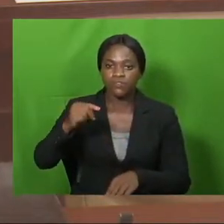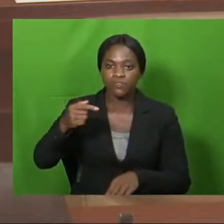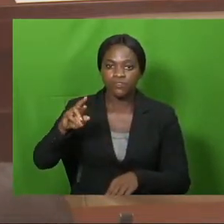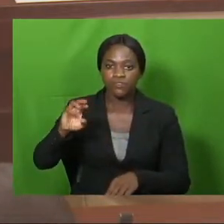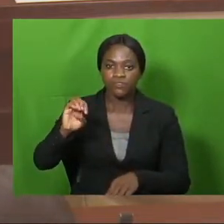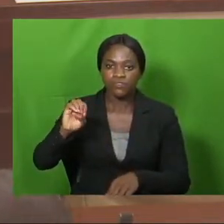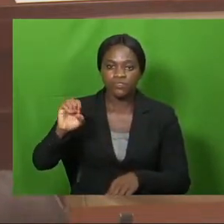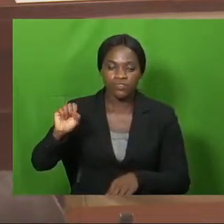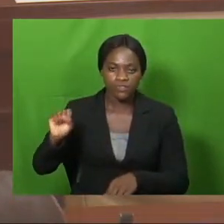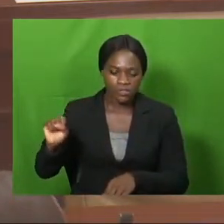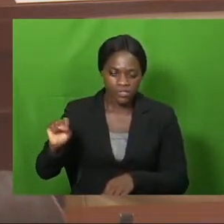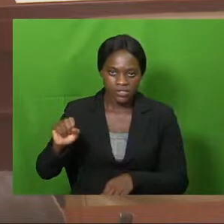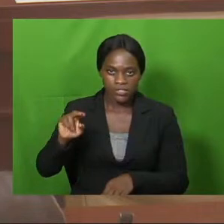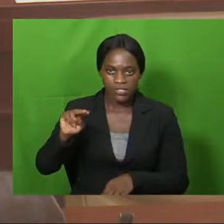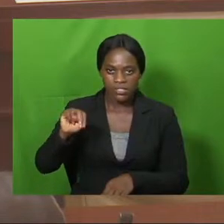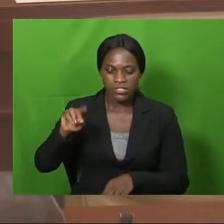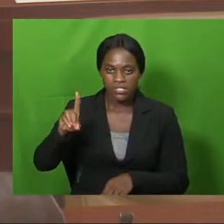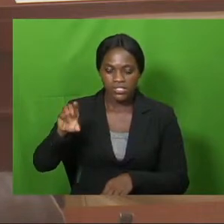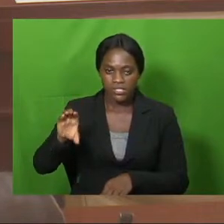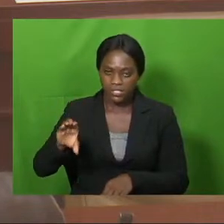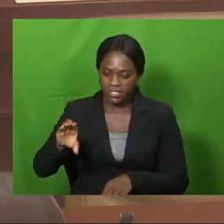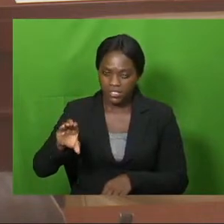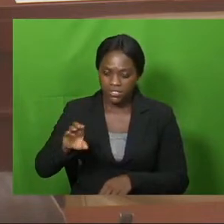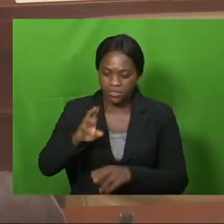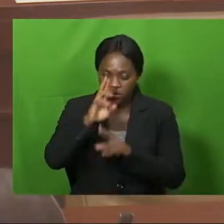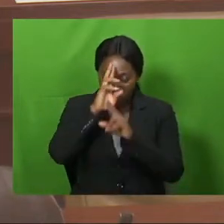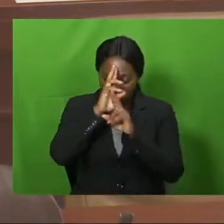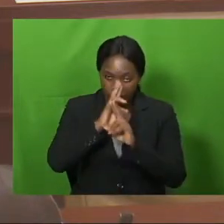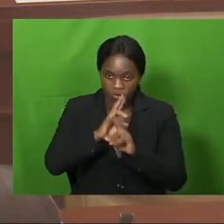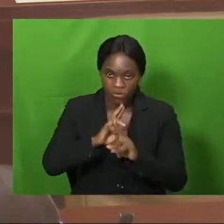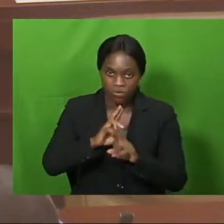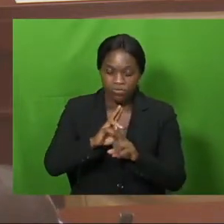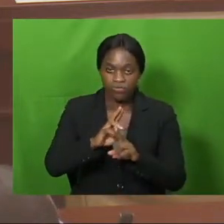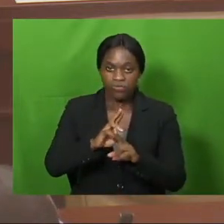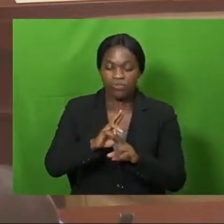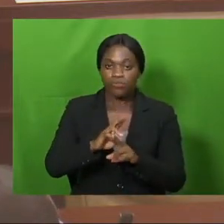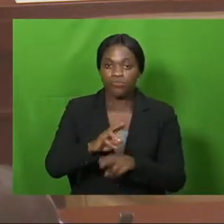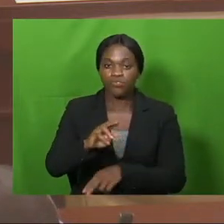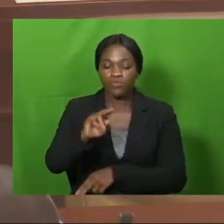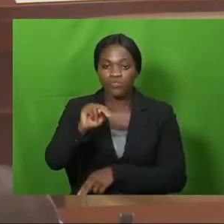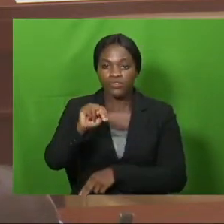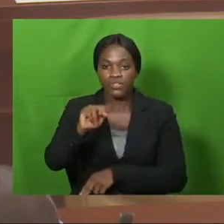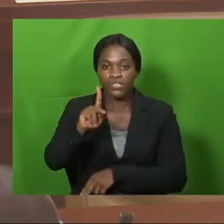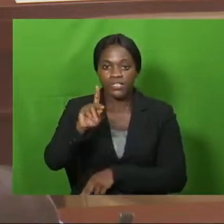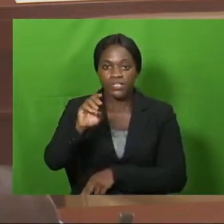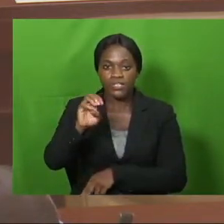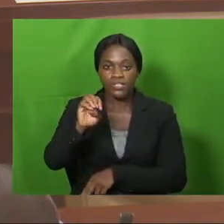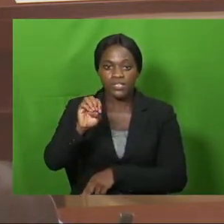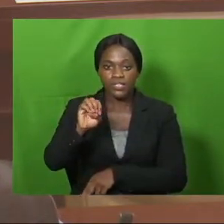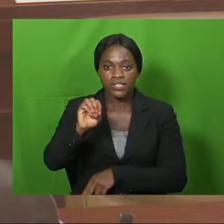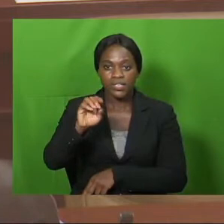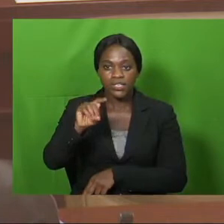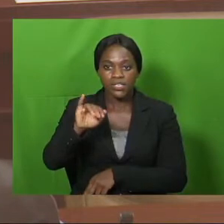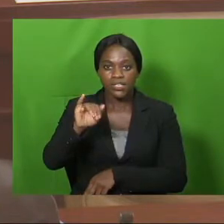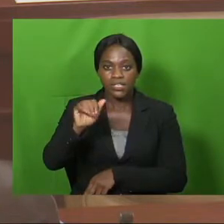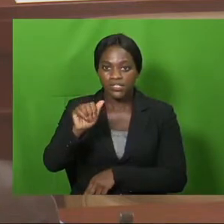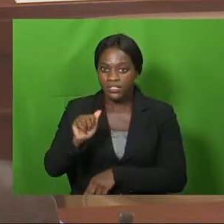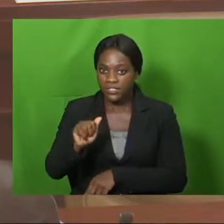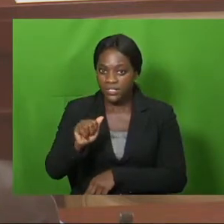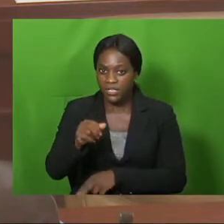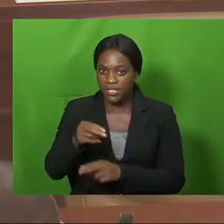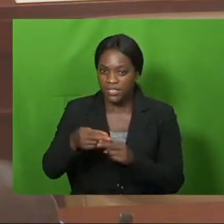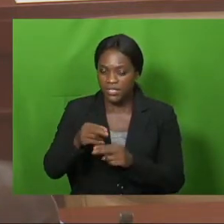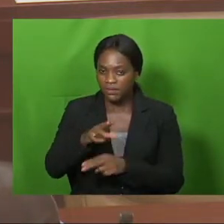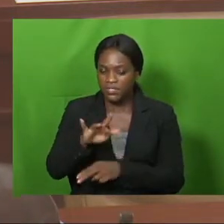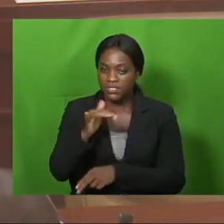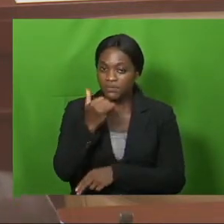Johnson Asiedu Nketia. Asiedu has been spelled wrongly. It should be A-S-I-E and not E-I. Very well. And then,